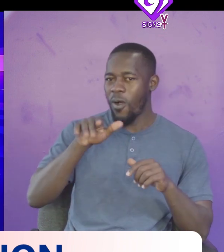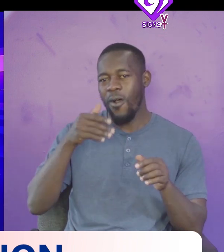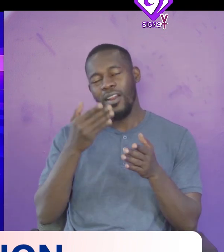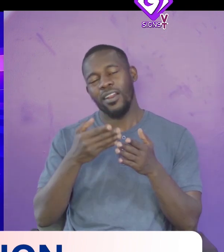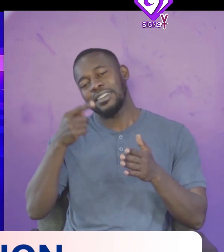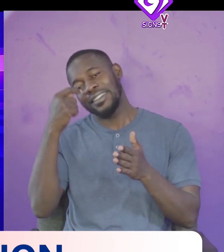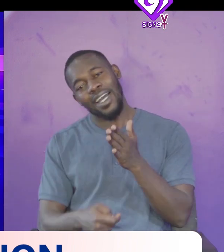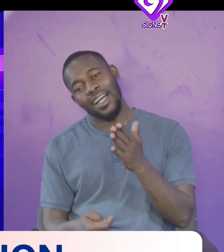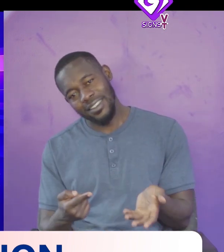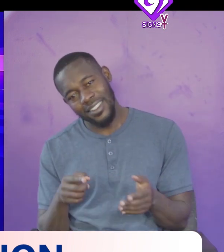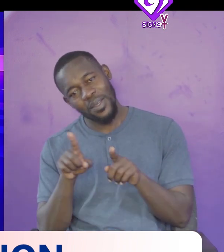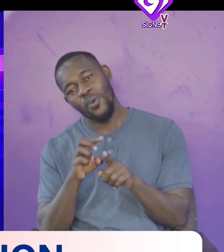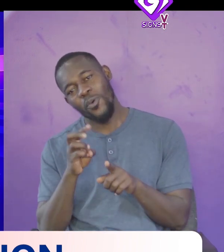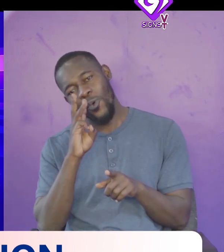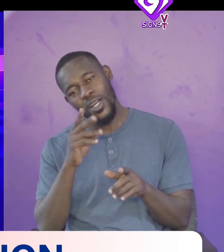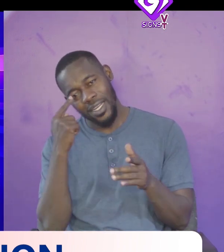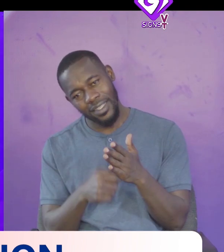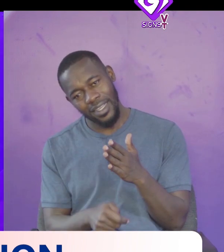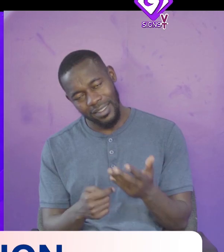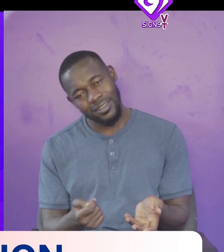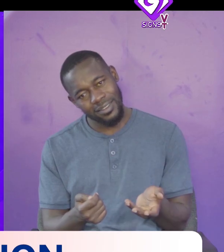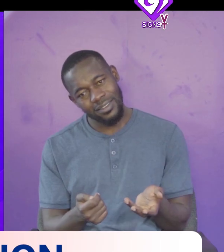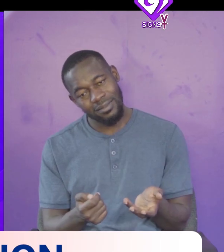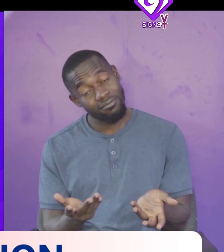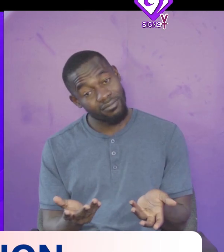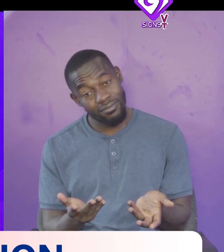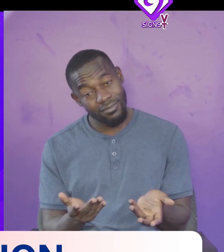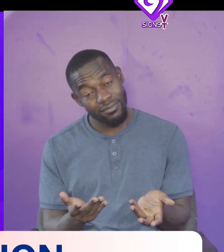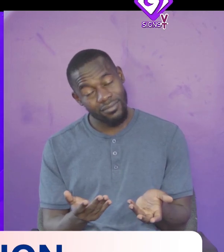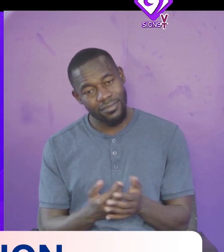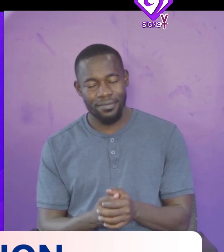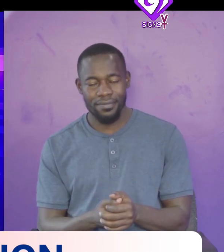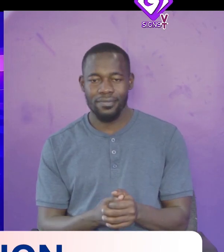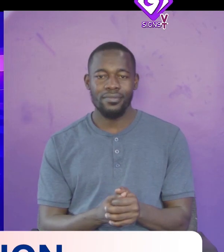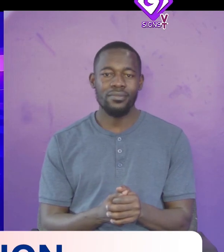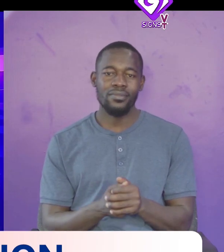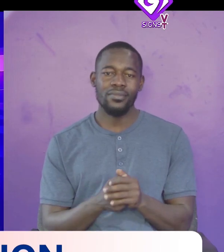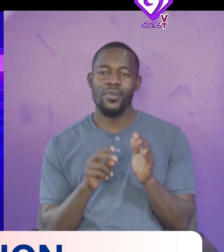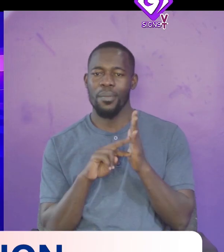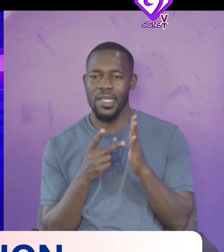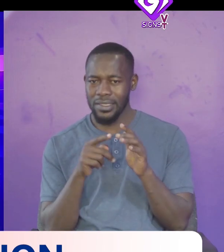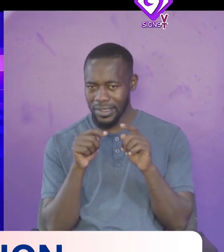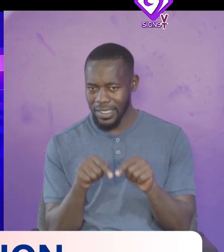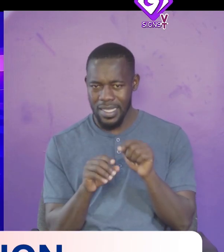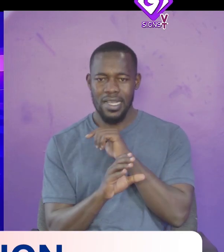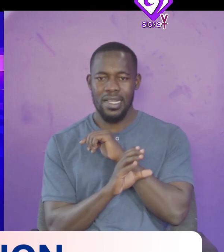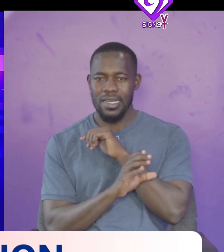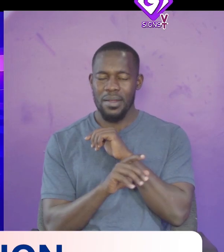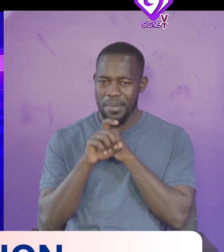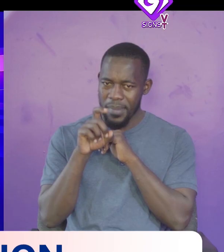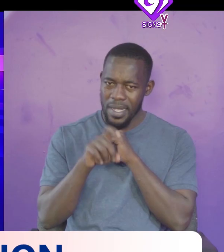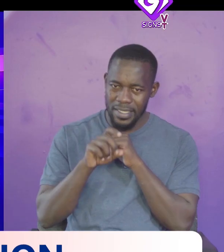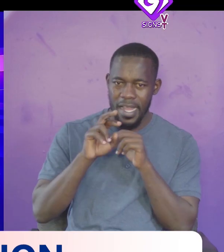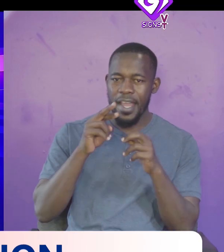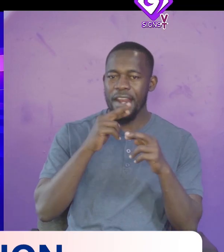tea of yours. I was not supposed to laugh. So Jonah, these are the things we are saying, that this country must reach a point, Jonah, that you must have